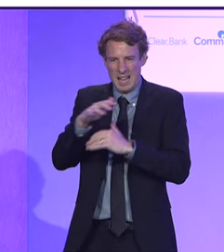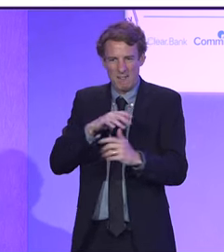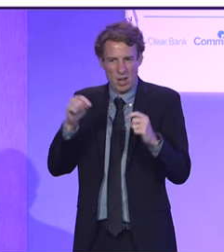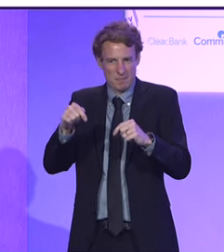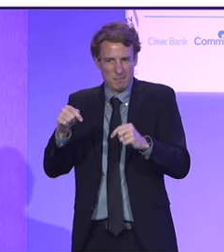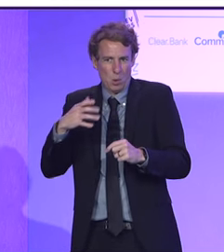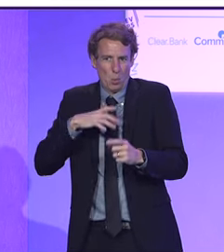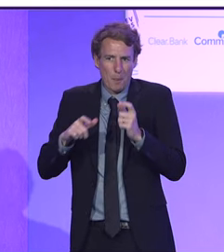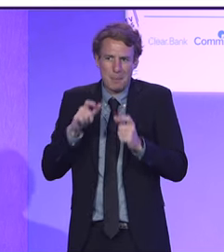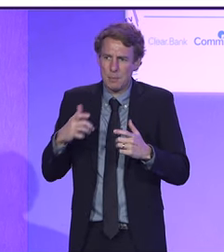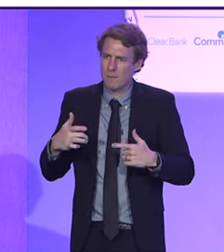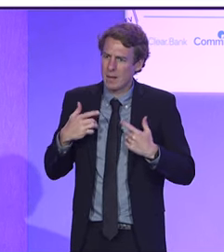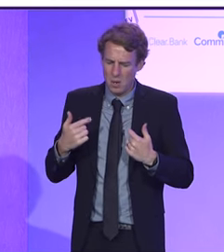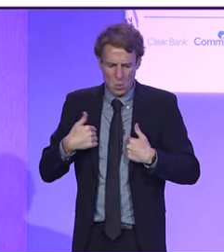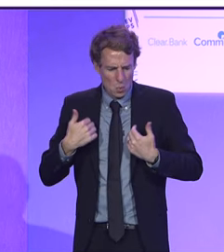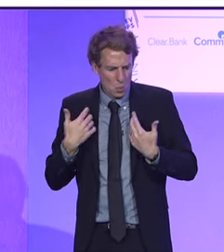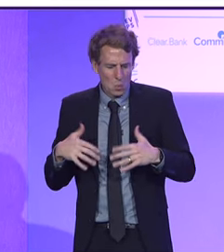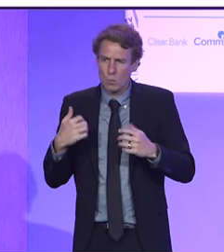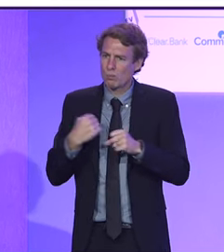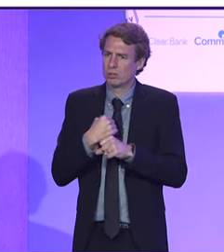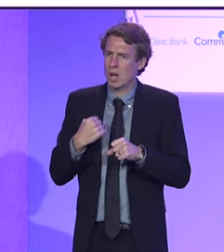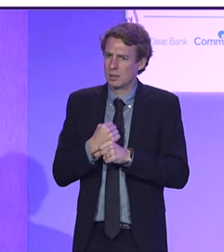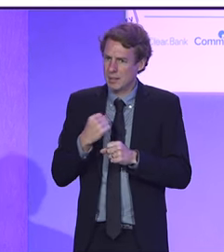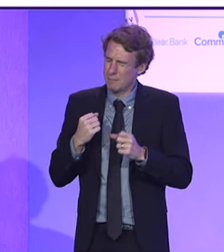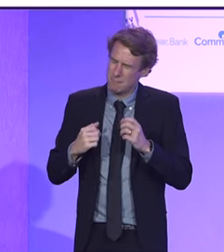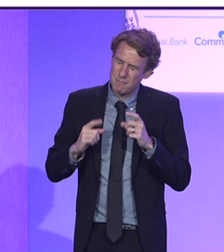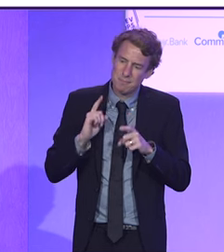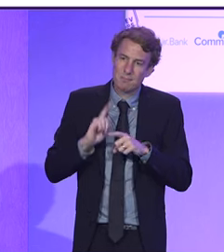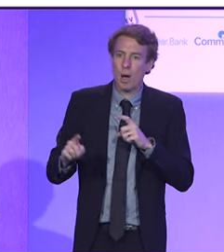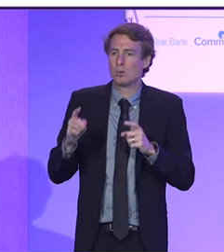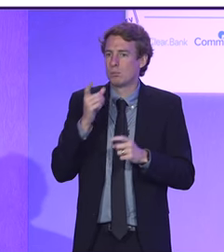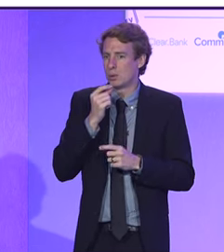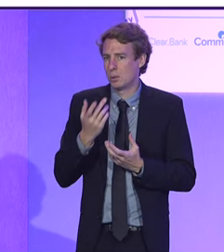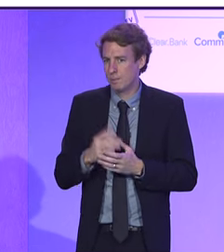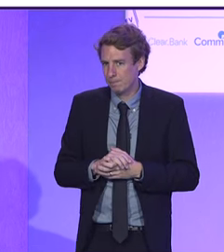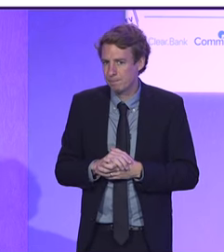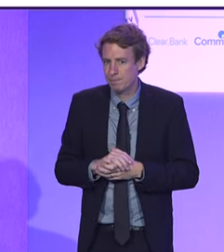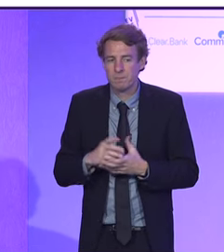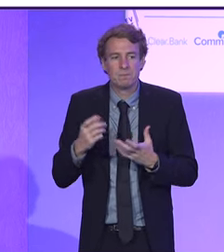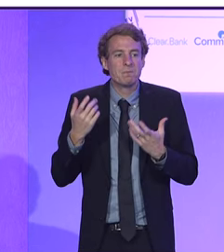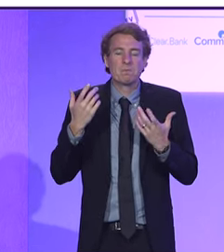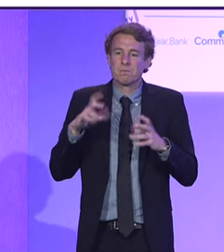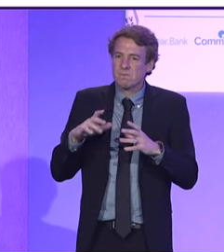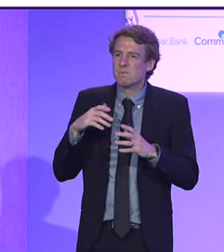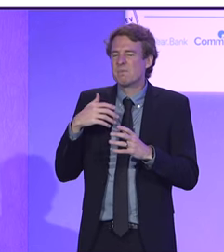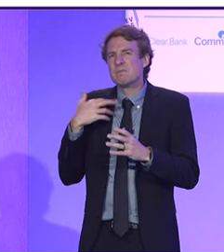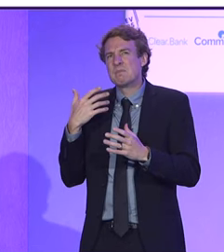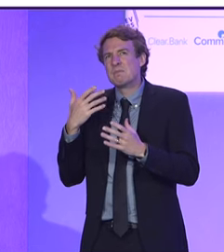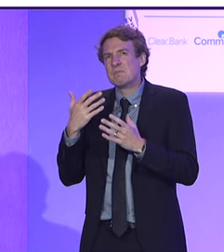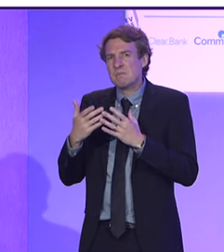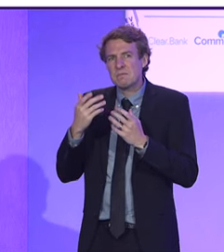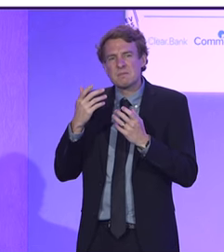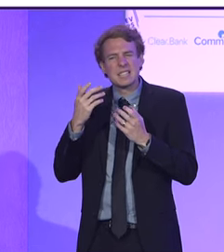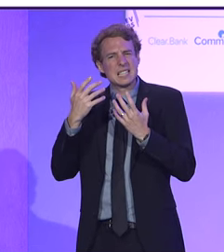most productive that they can be. And I guess this is kind of how I ended up with systems thinking and then realizing that